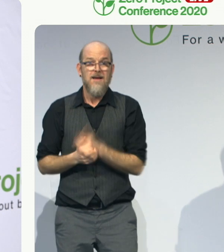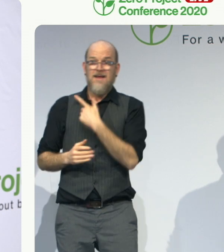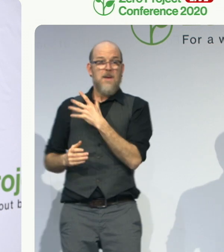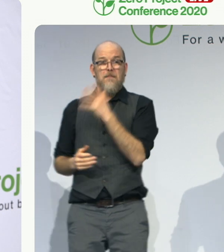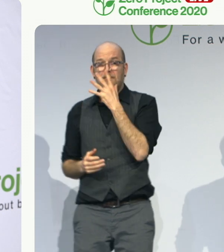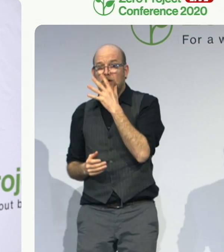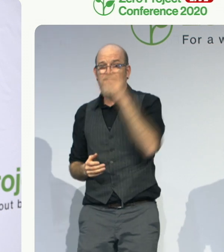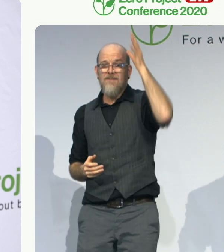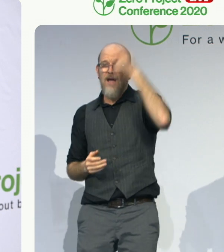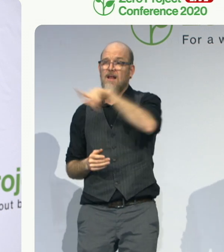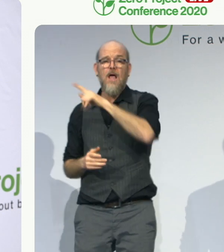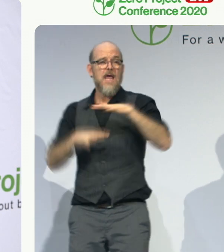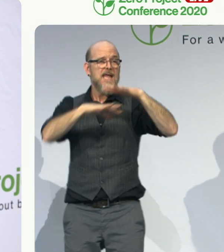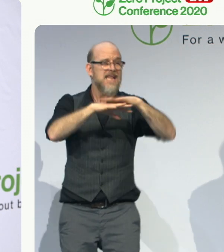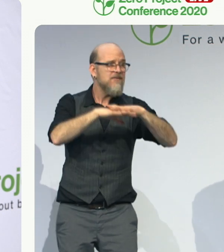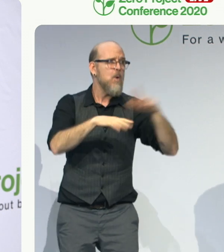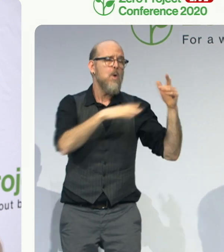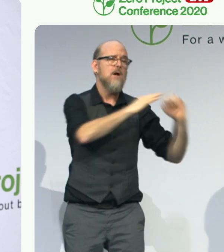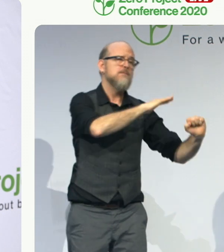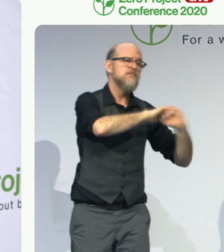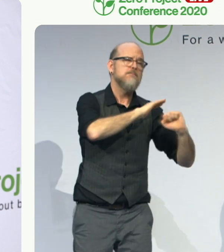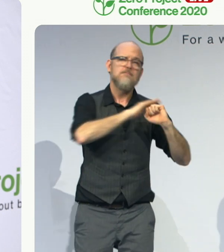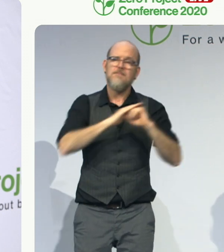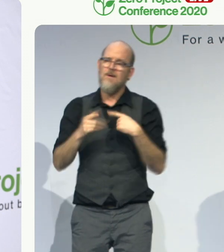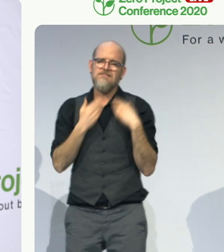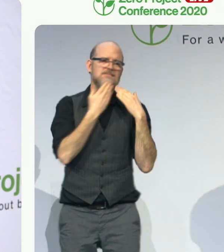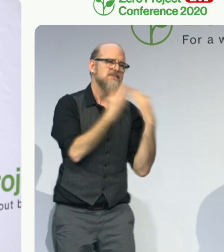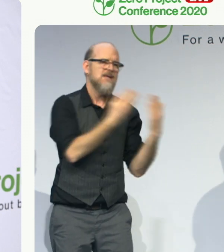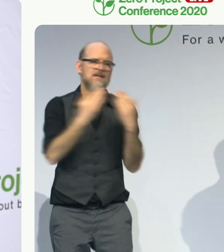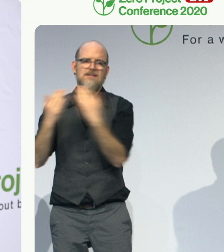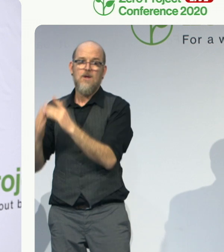of support. I thank my school for truly living out